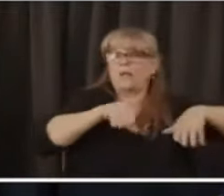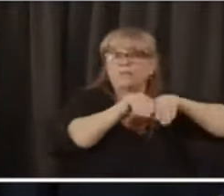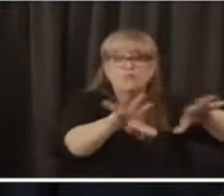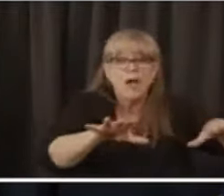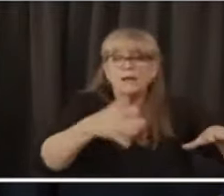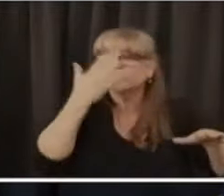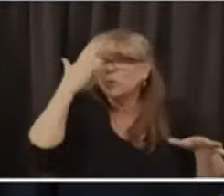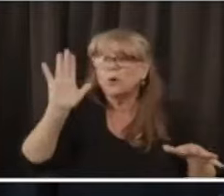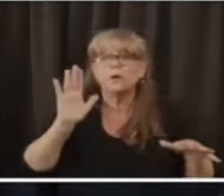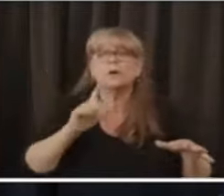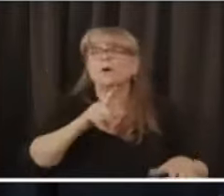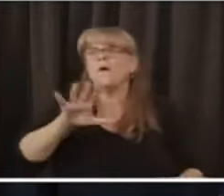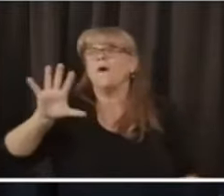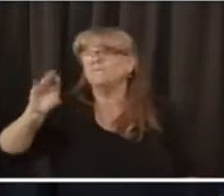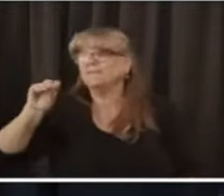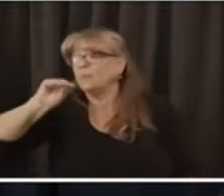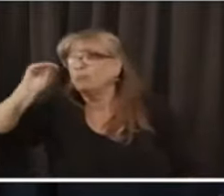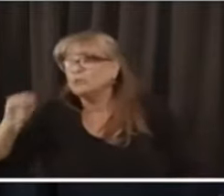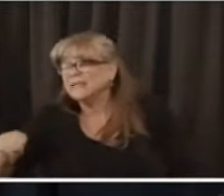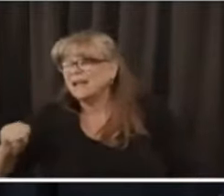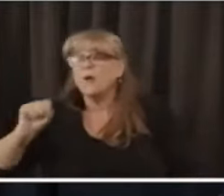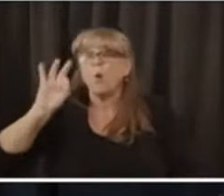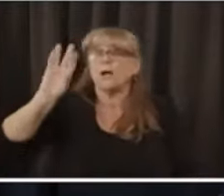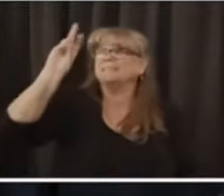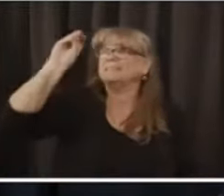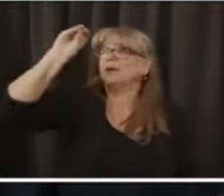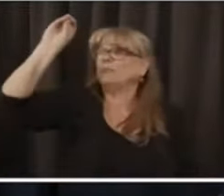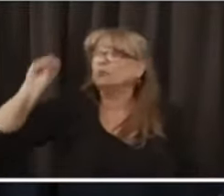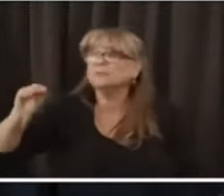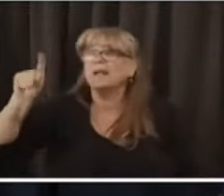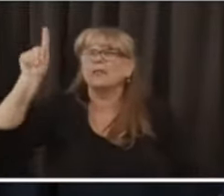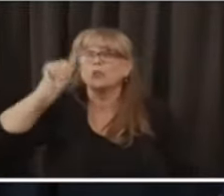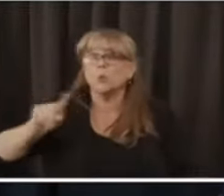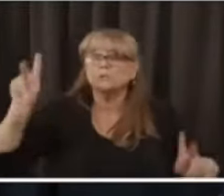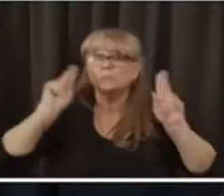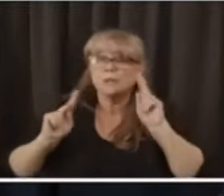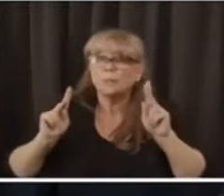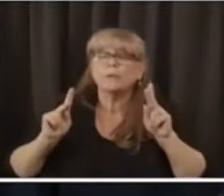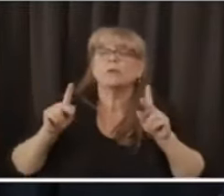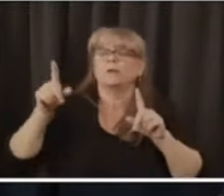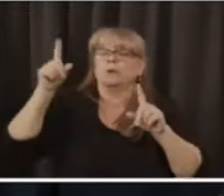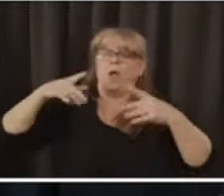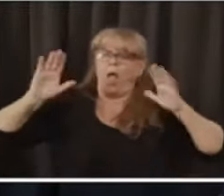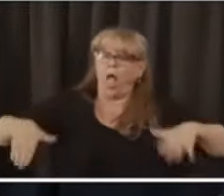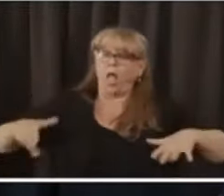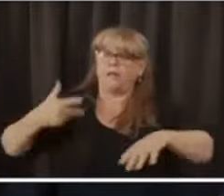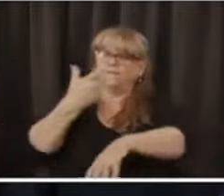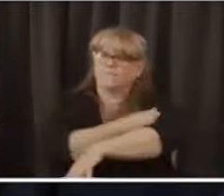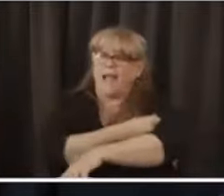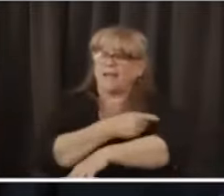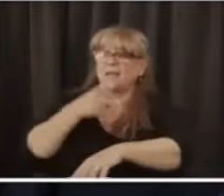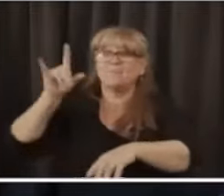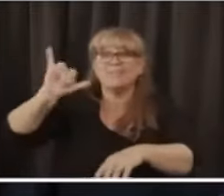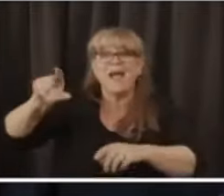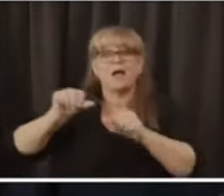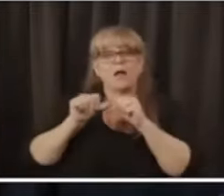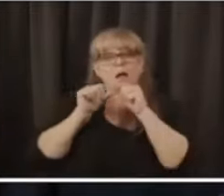or 60%, there will still be enough hosts where that virus will continue to spread at a community level.